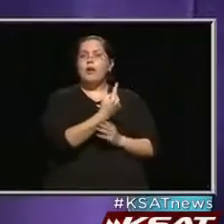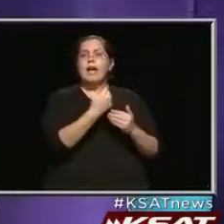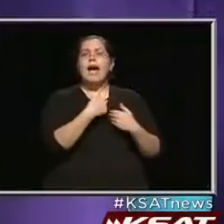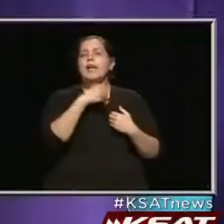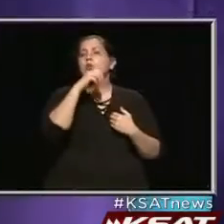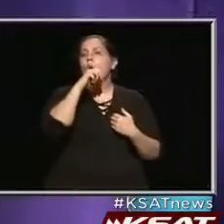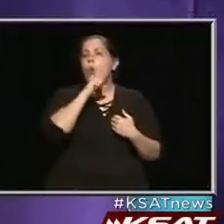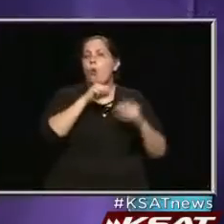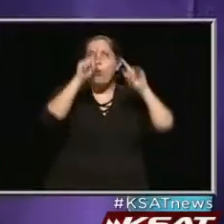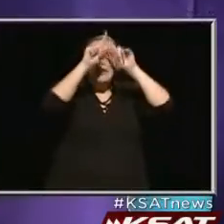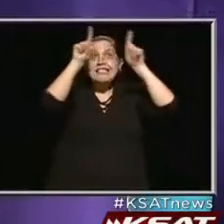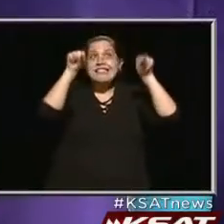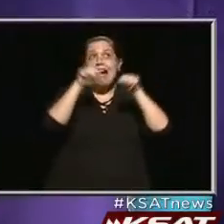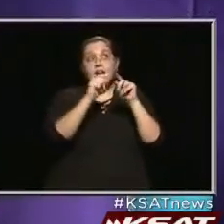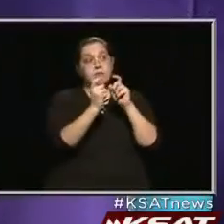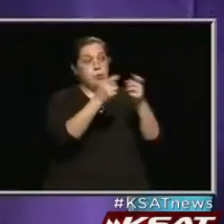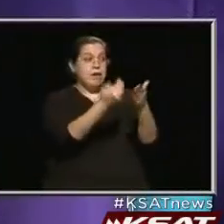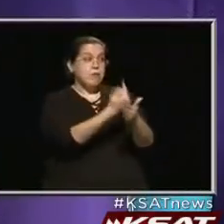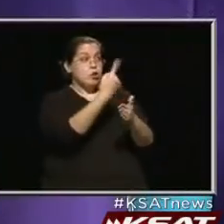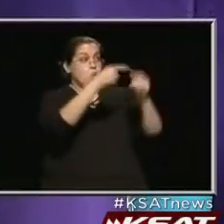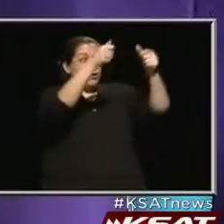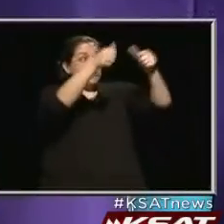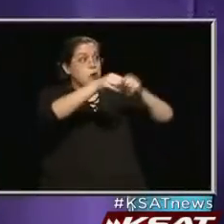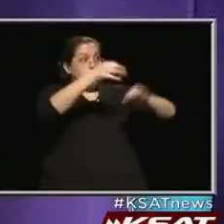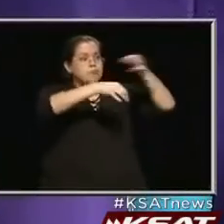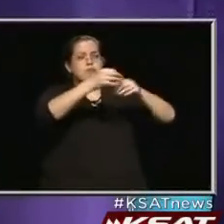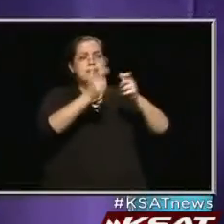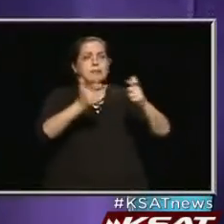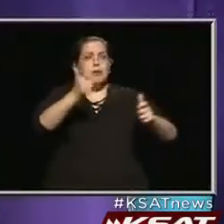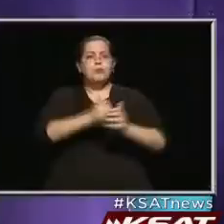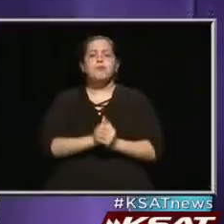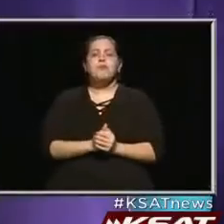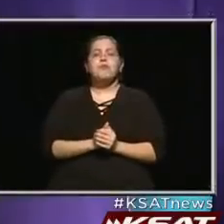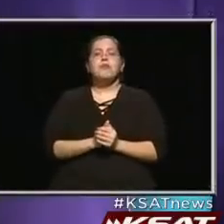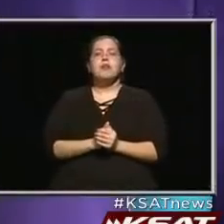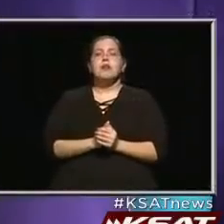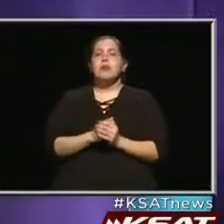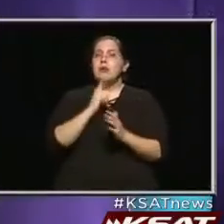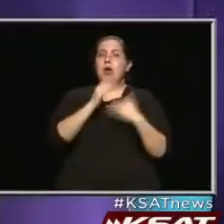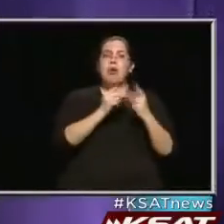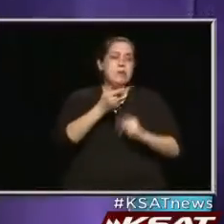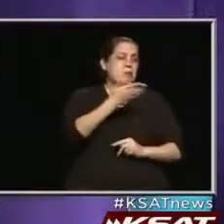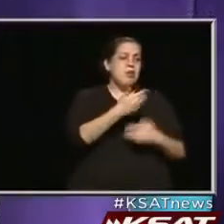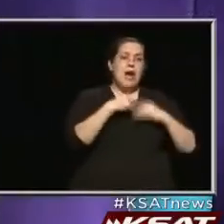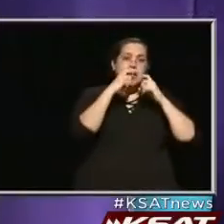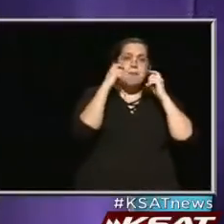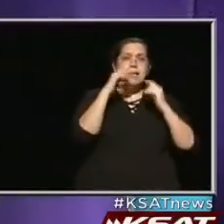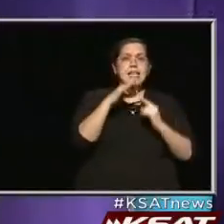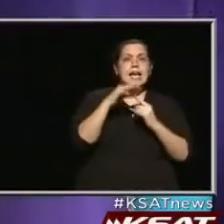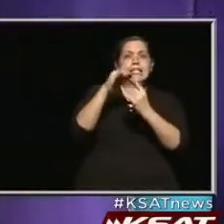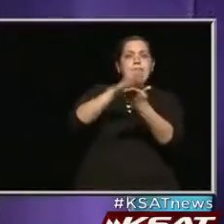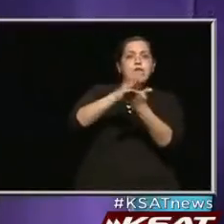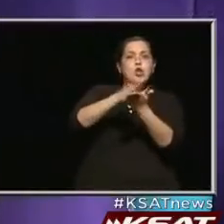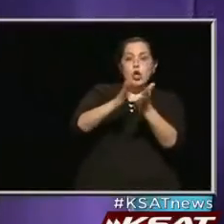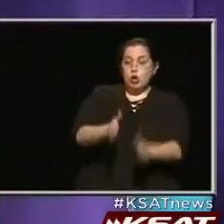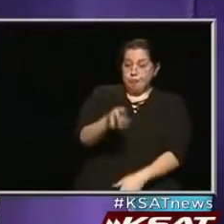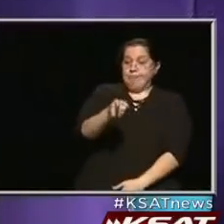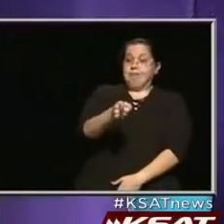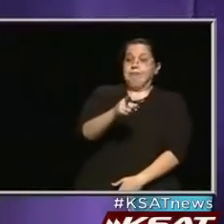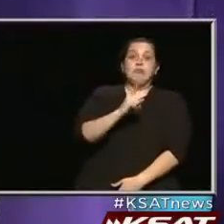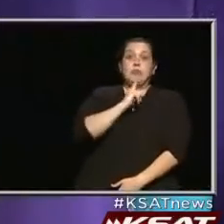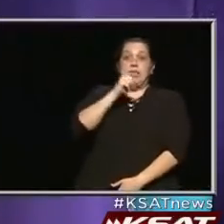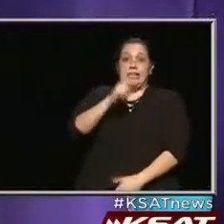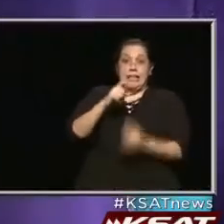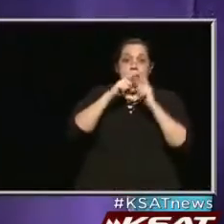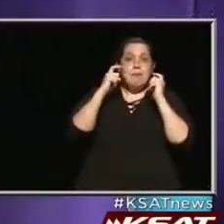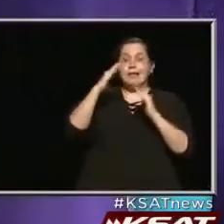old sign up, so we gave them the new sign to put up, which is larger. Everybody in there had a mask on, except for the cook, which is the one that really should have it on more